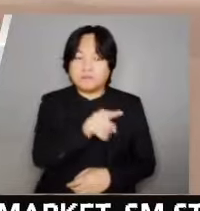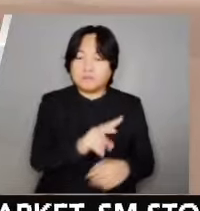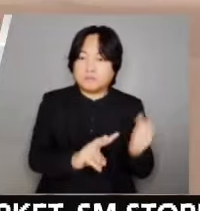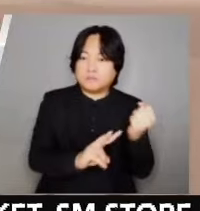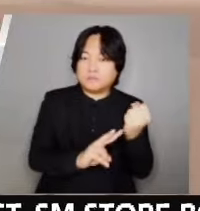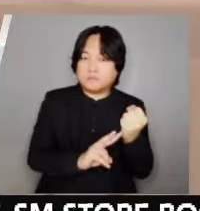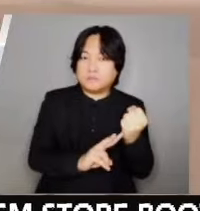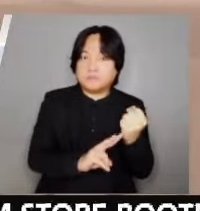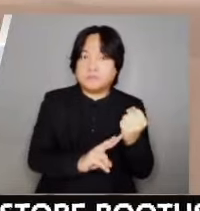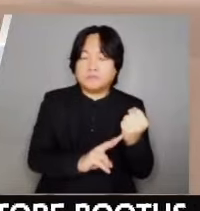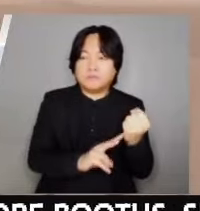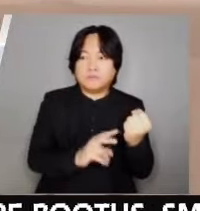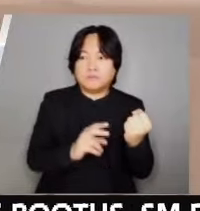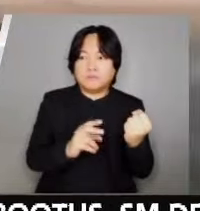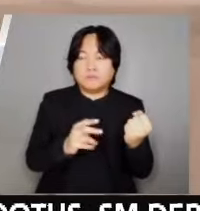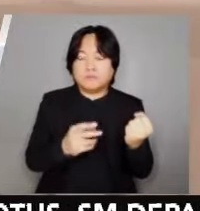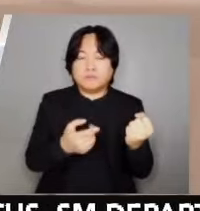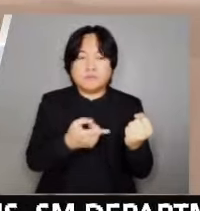refuses